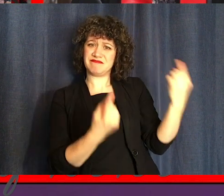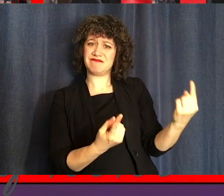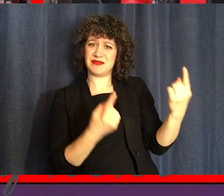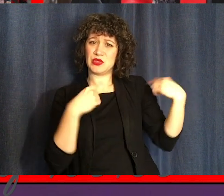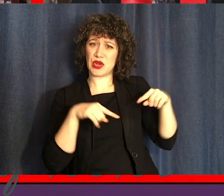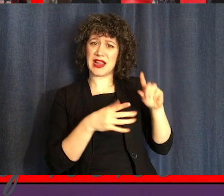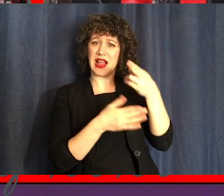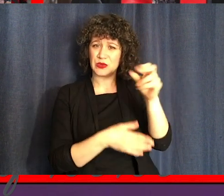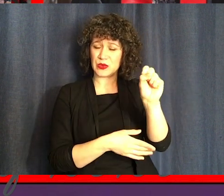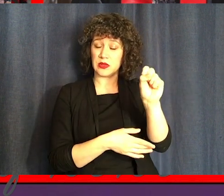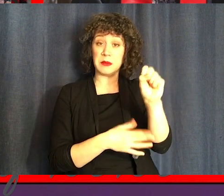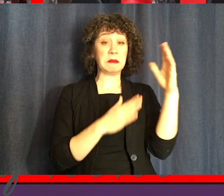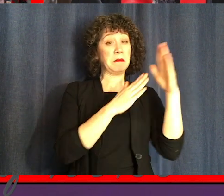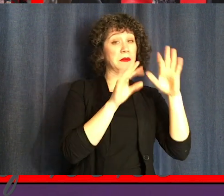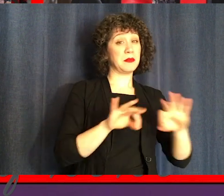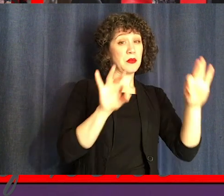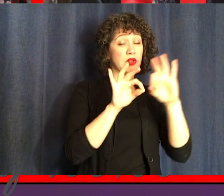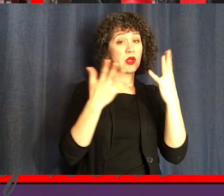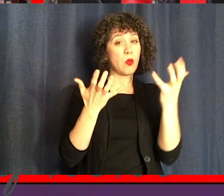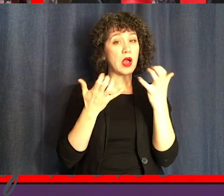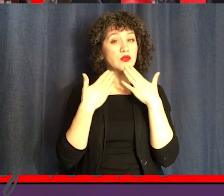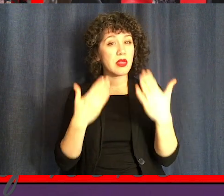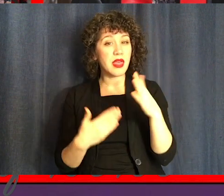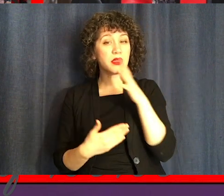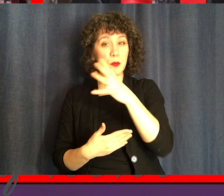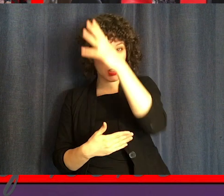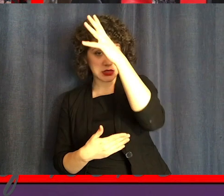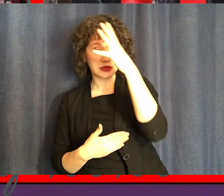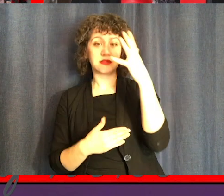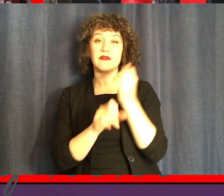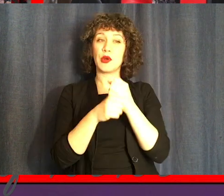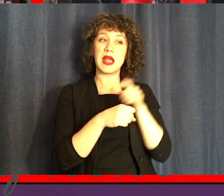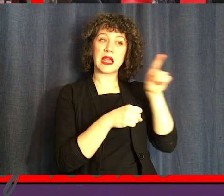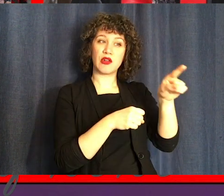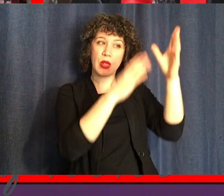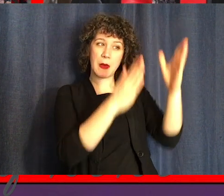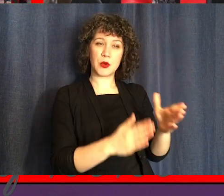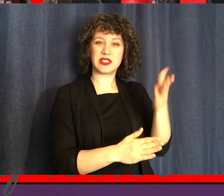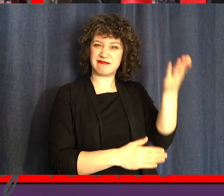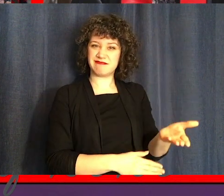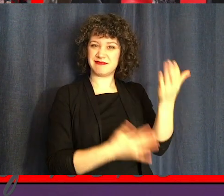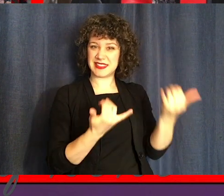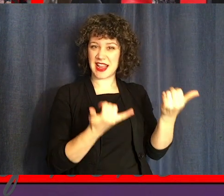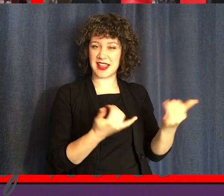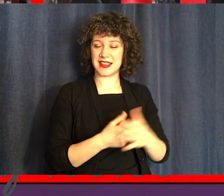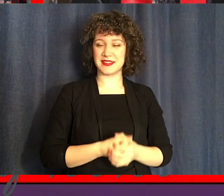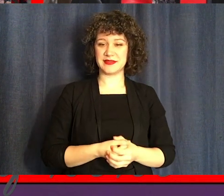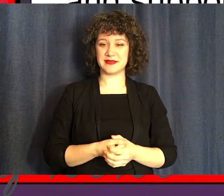Most importantly, she would like to thank her parents for making her into the person she is today.